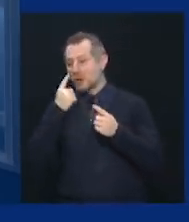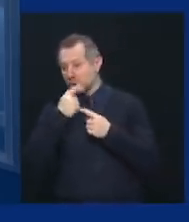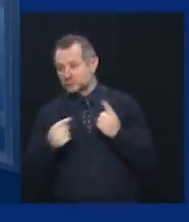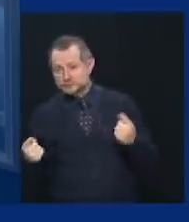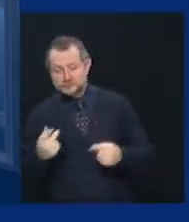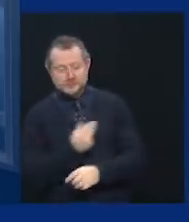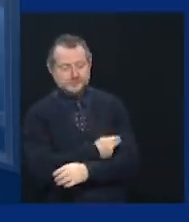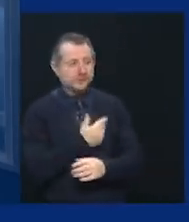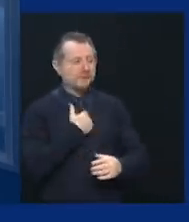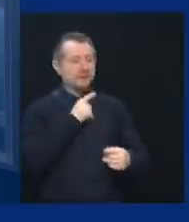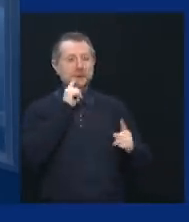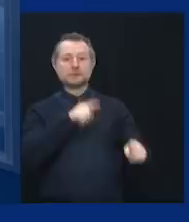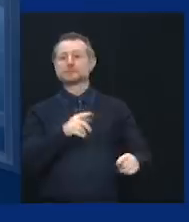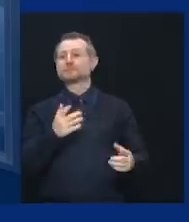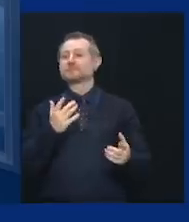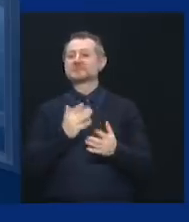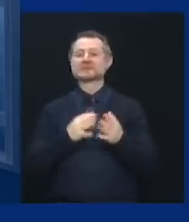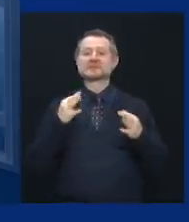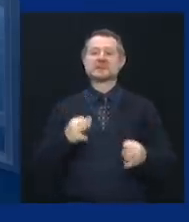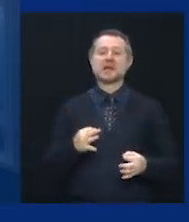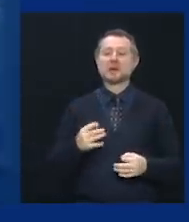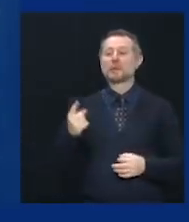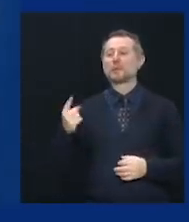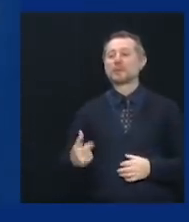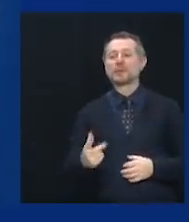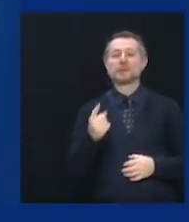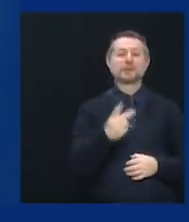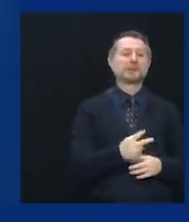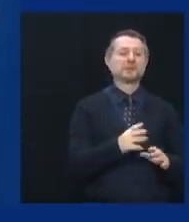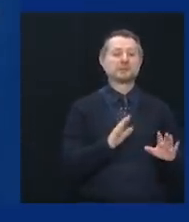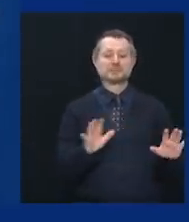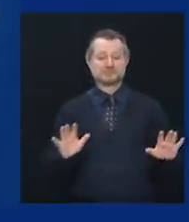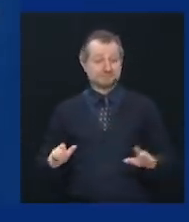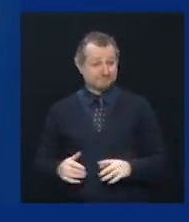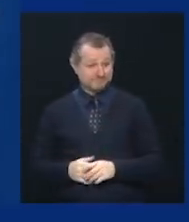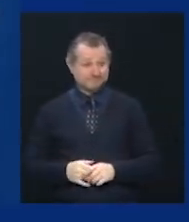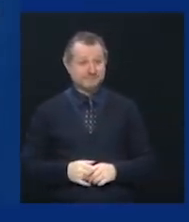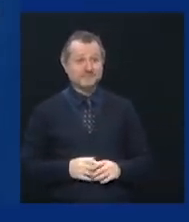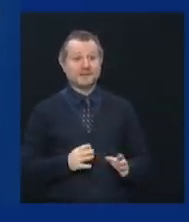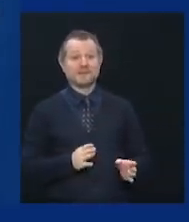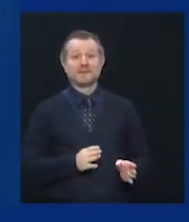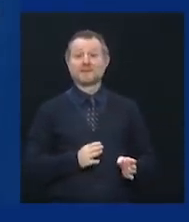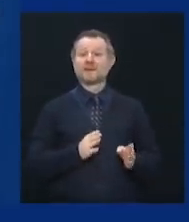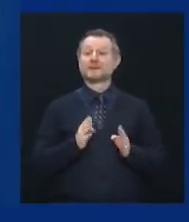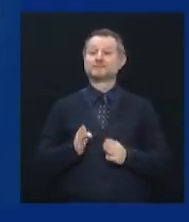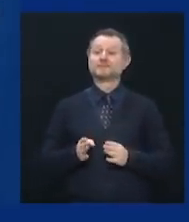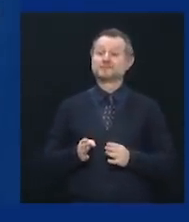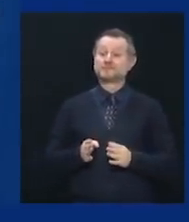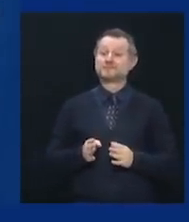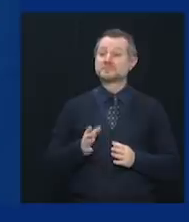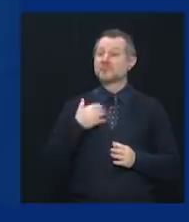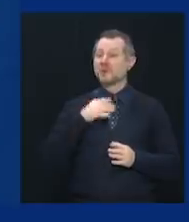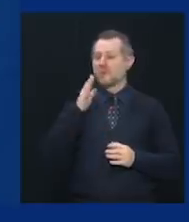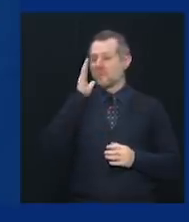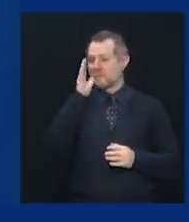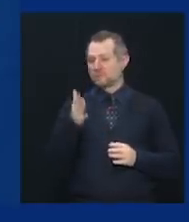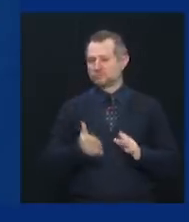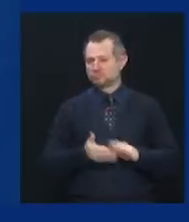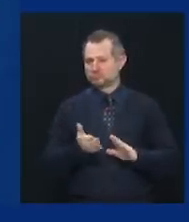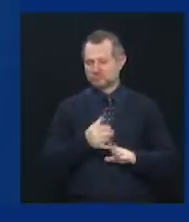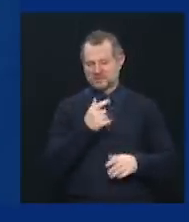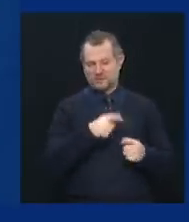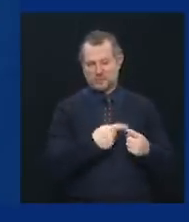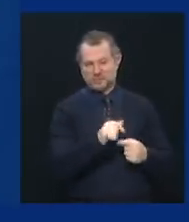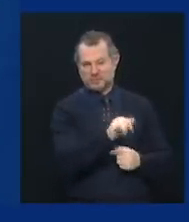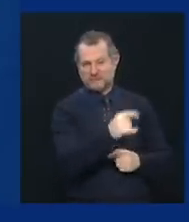like that. They decided to do 1/3, 1/3, 1/3 of the staff, and that will be expedited. We'll be sending